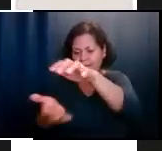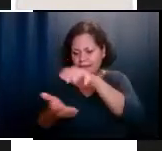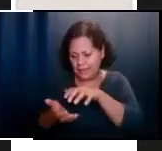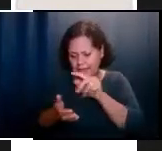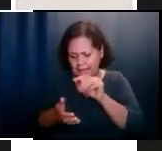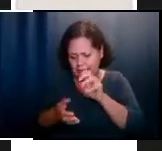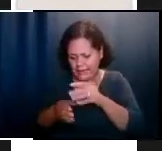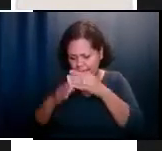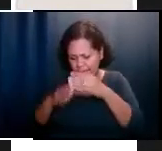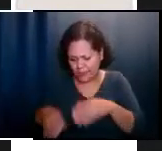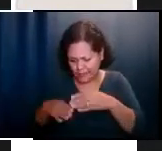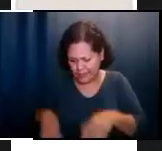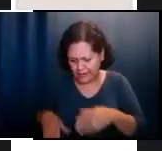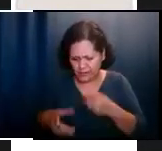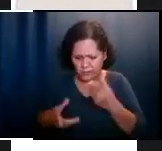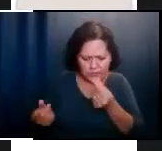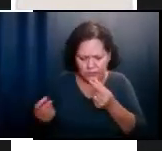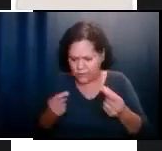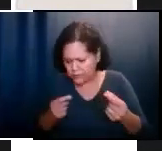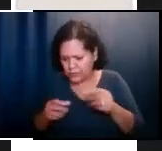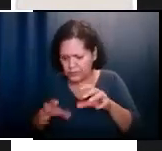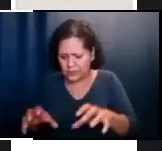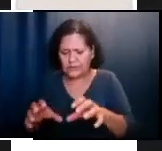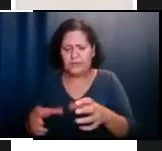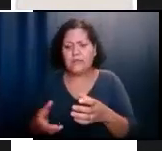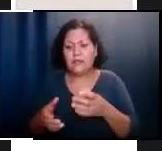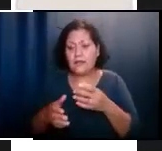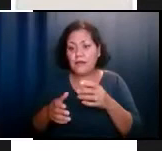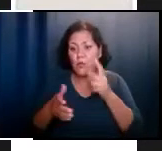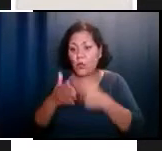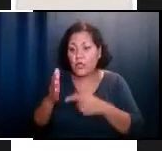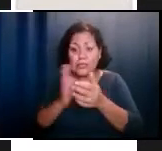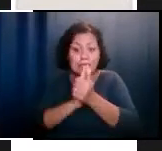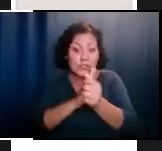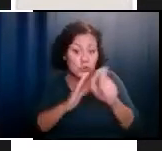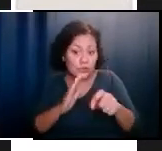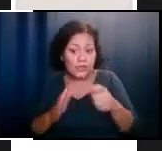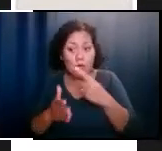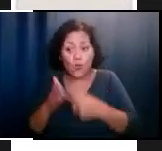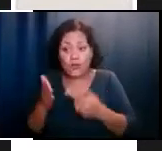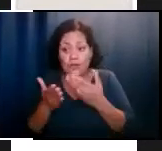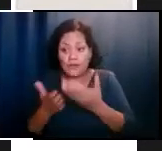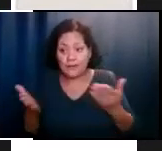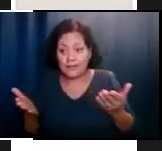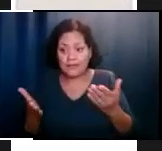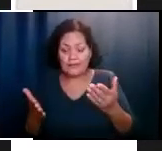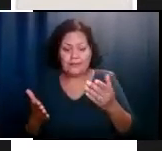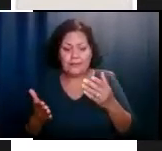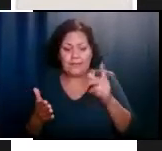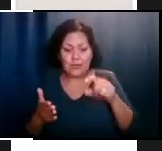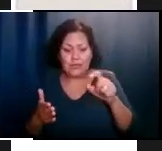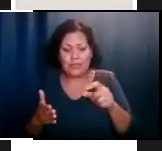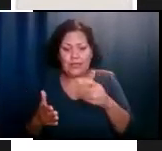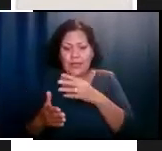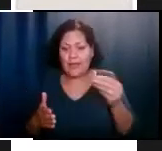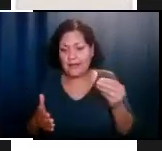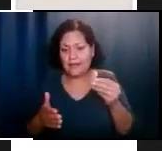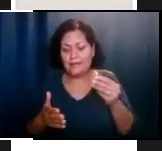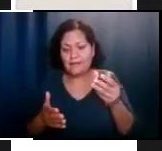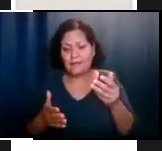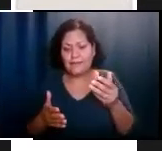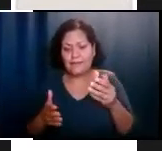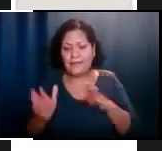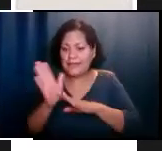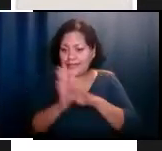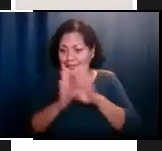it take to do the task? What are the skills that you need? What are the items that you need? And